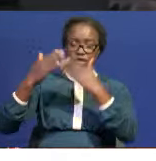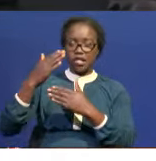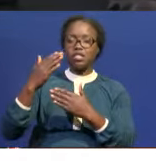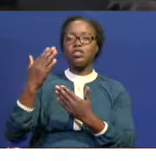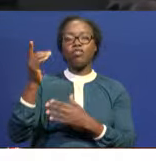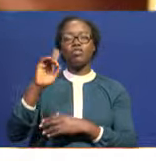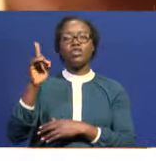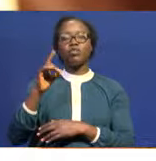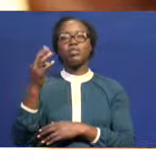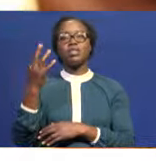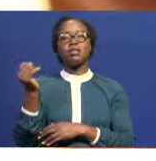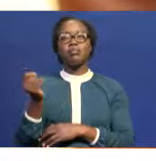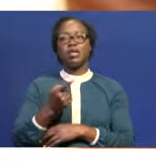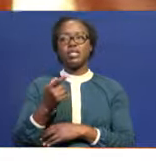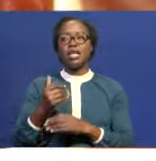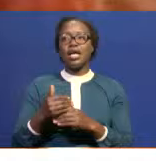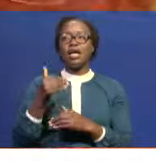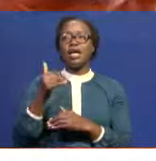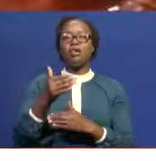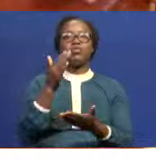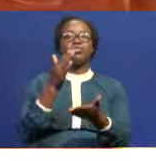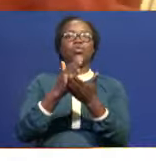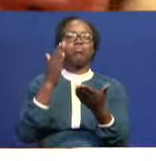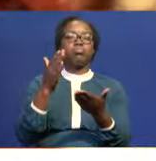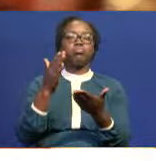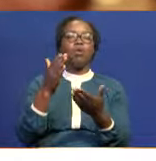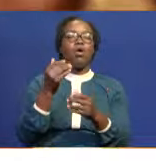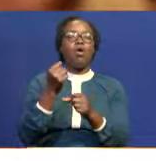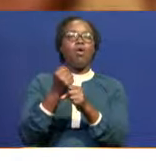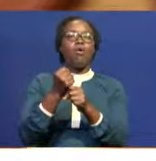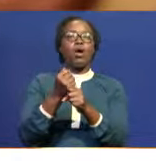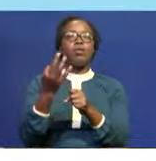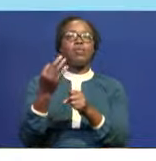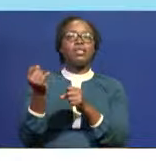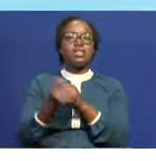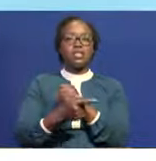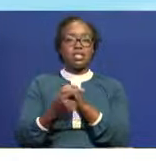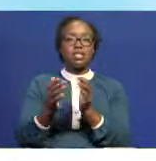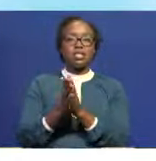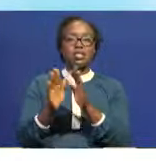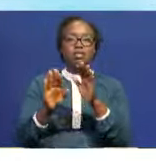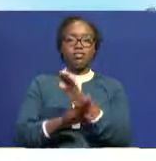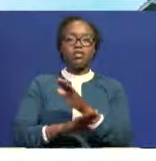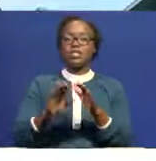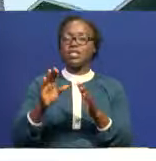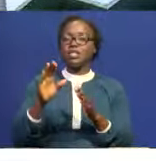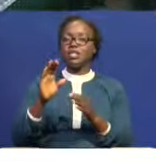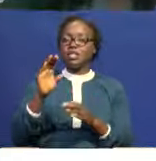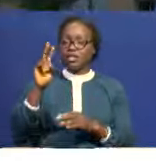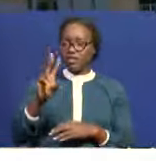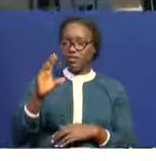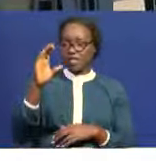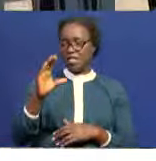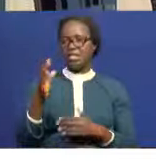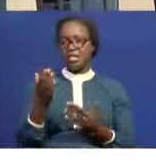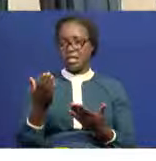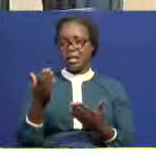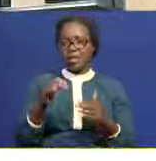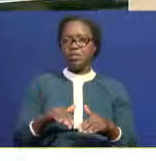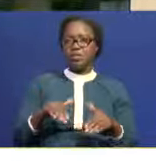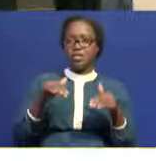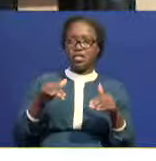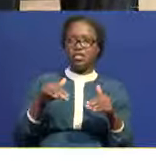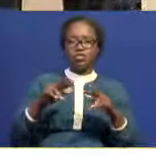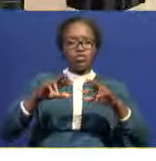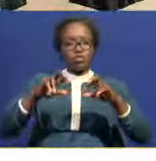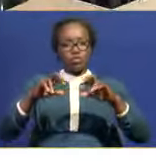miezi mitatu. Hii ni baada ya kusimamishwa kazi kwa miezi mitatu kwa naibu chansela Profesa Stephen Kiama kusubiri kukamilika